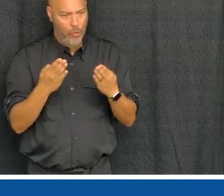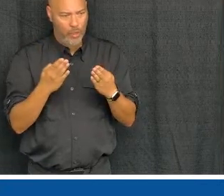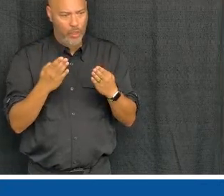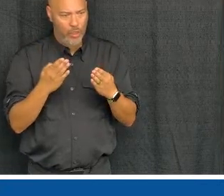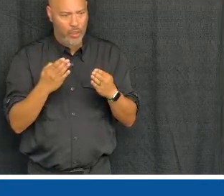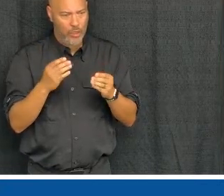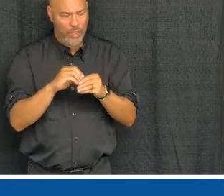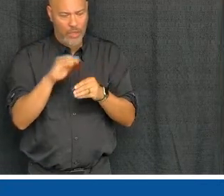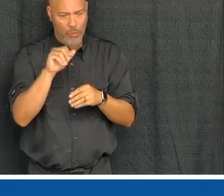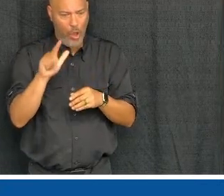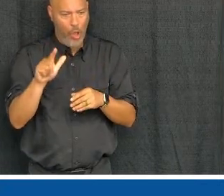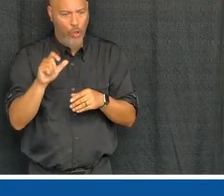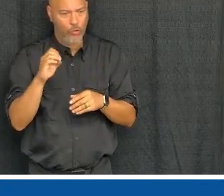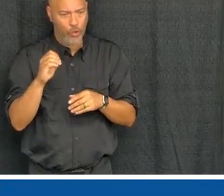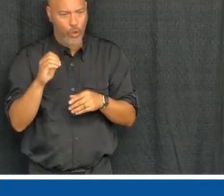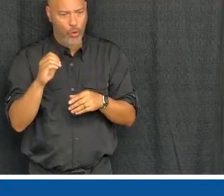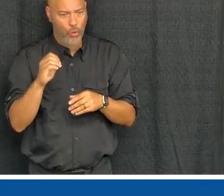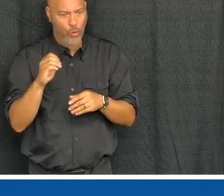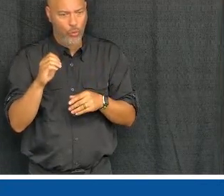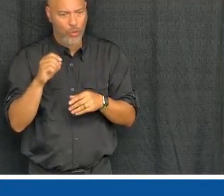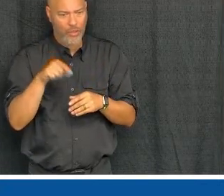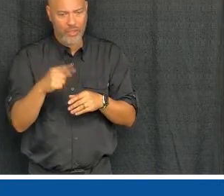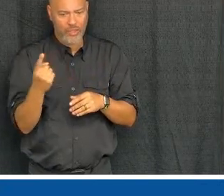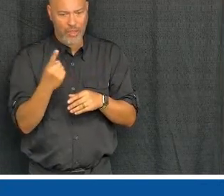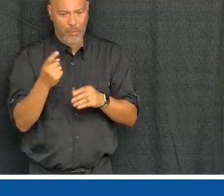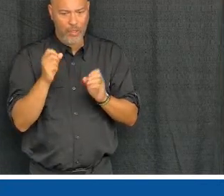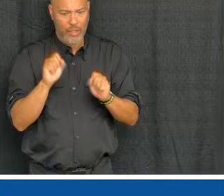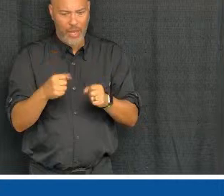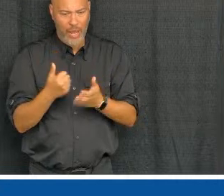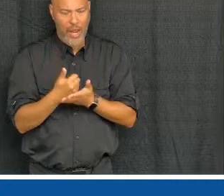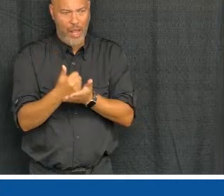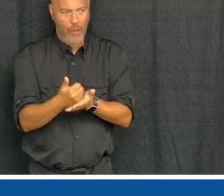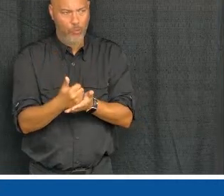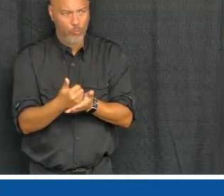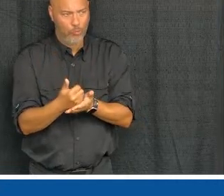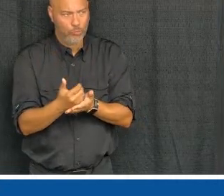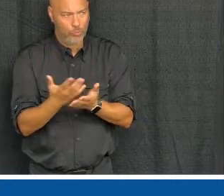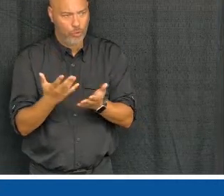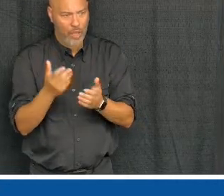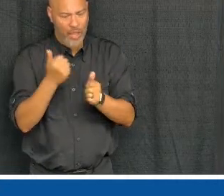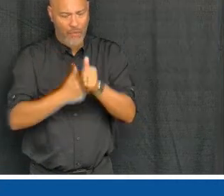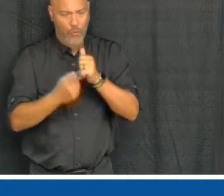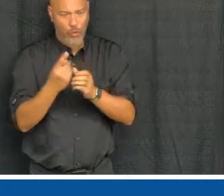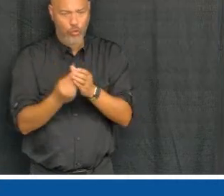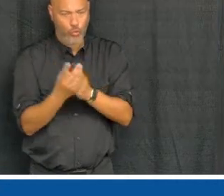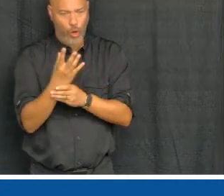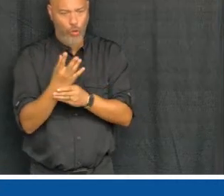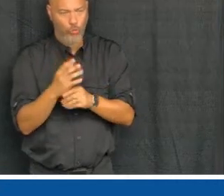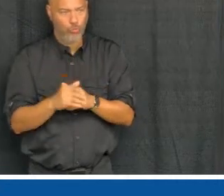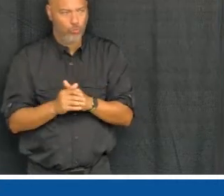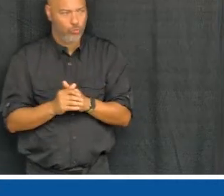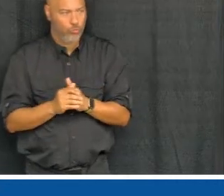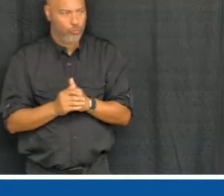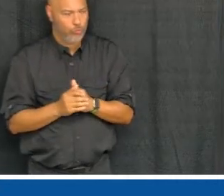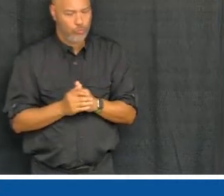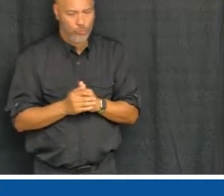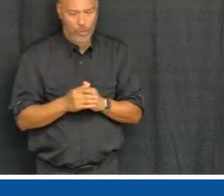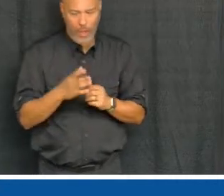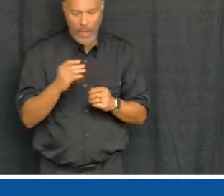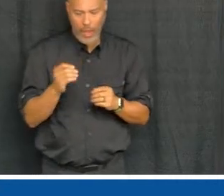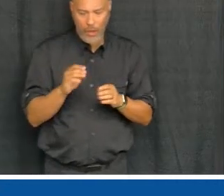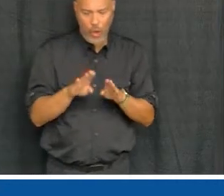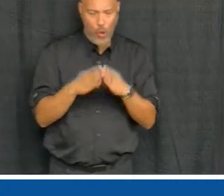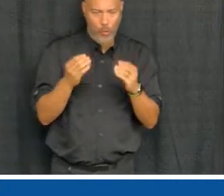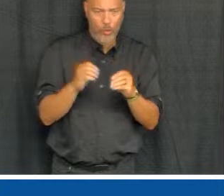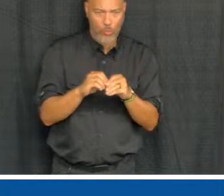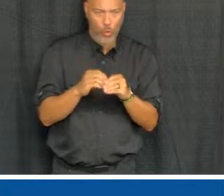the mall. So this is something that can definitely help, everybody grow and kind of open up